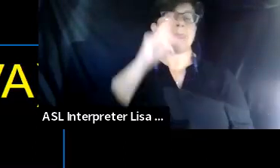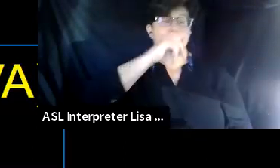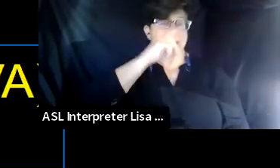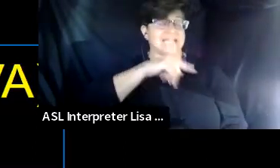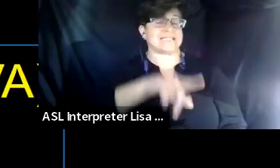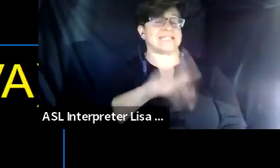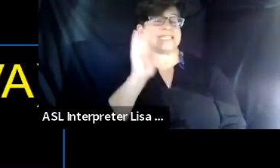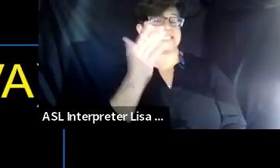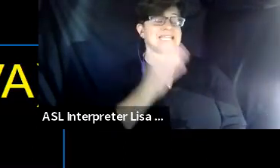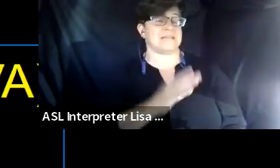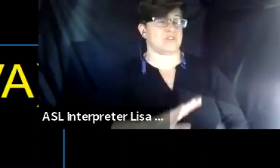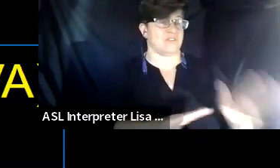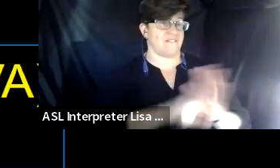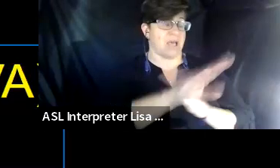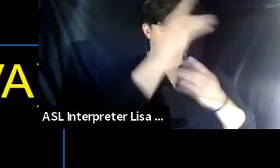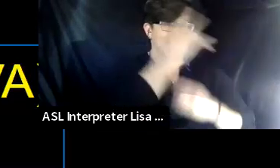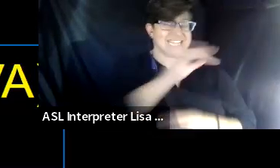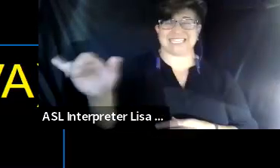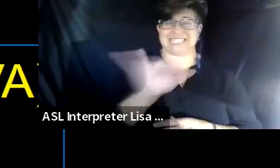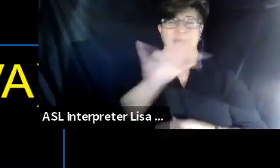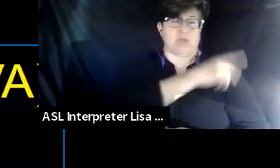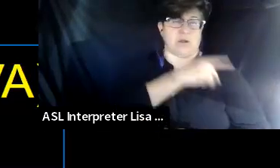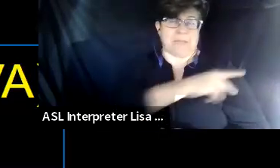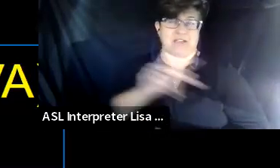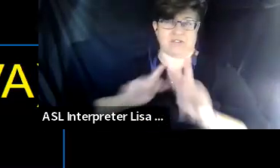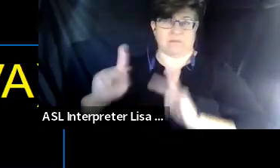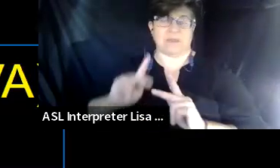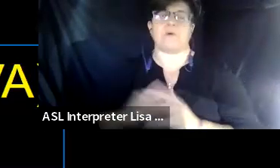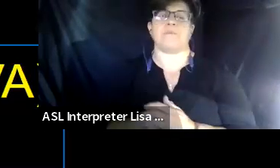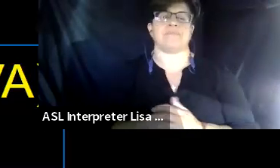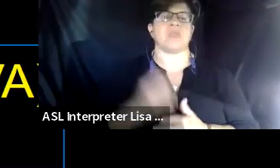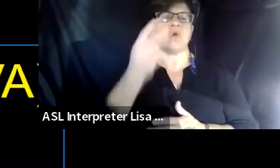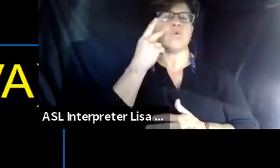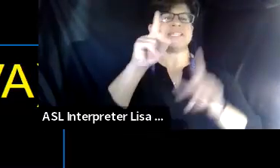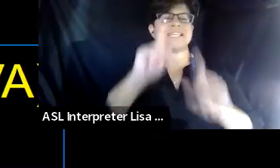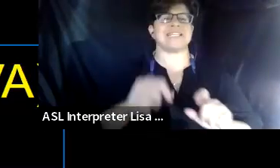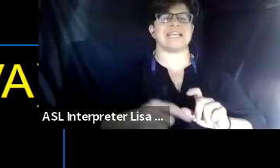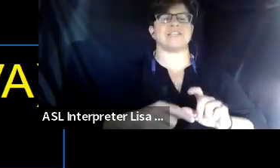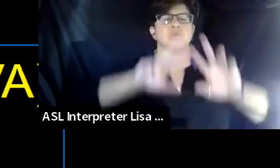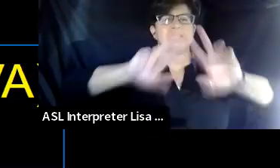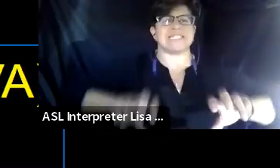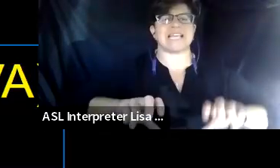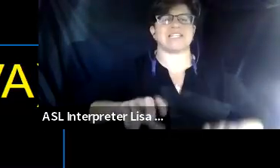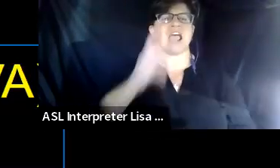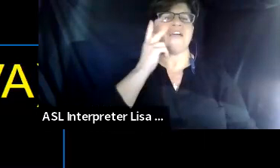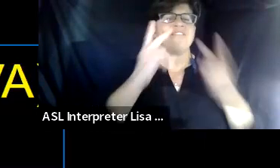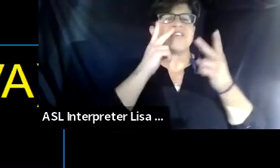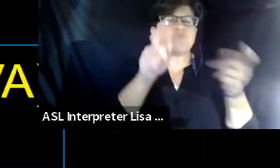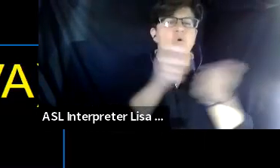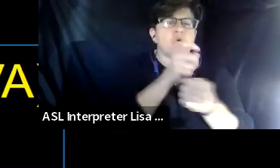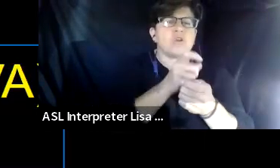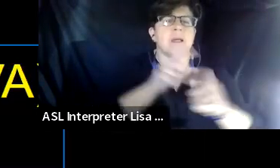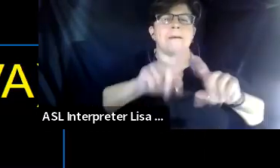similar to that we see in patients. Here you see the tests we use to assess visual acuity in mice based on the optokinetic response.